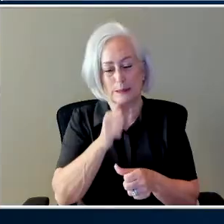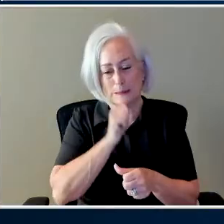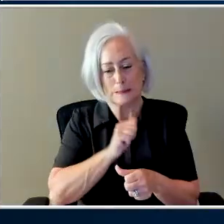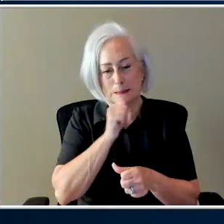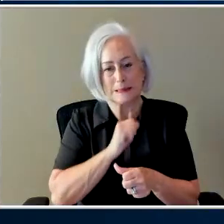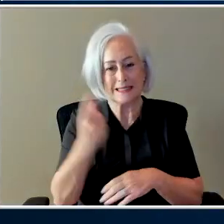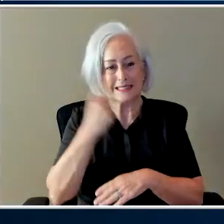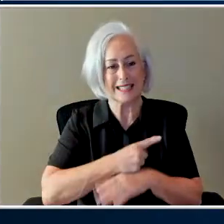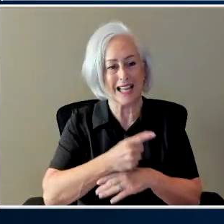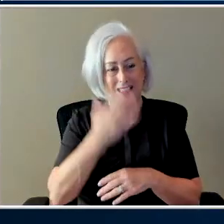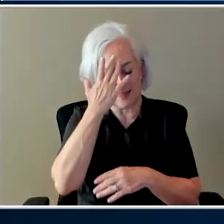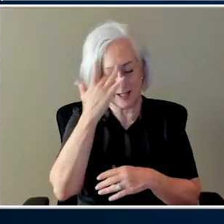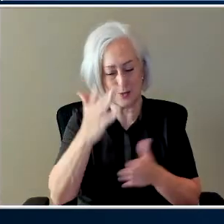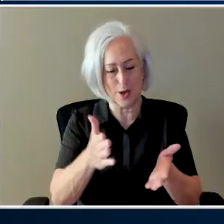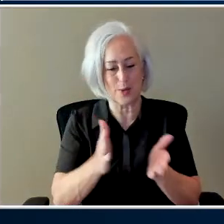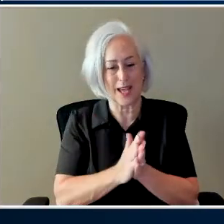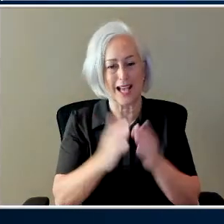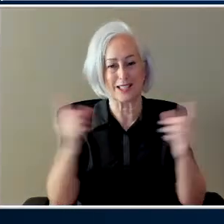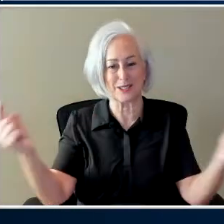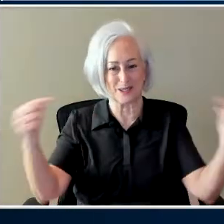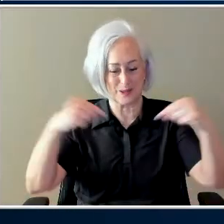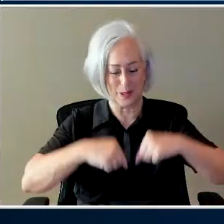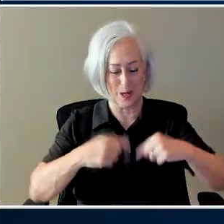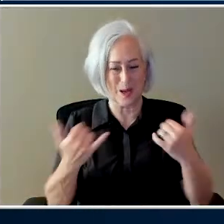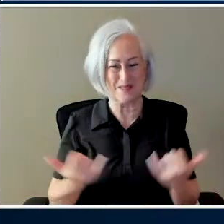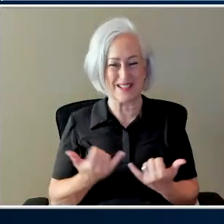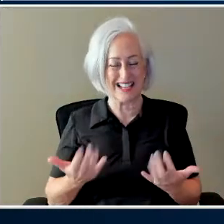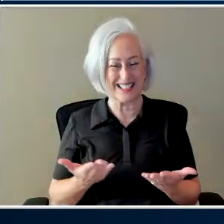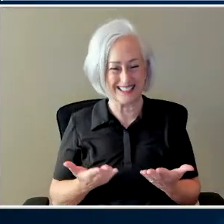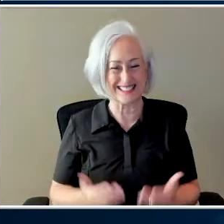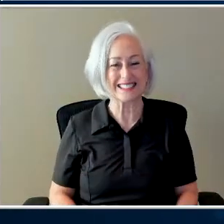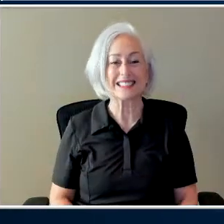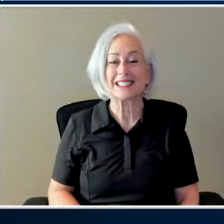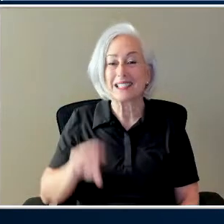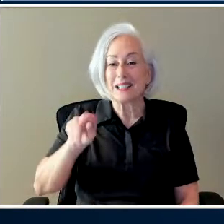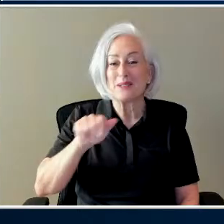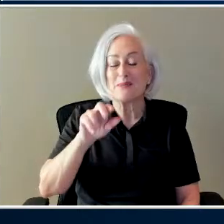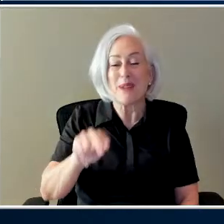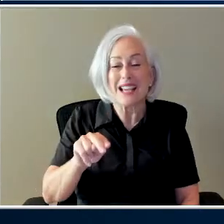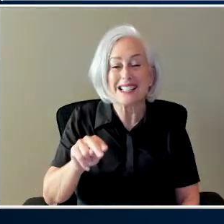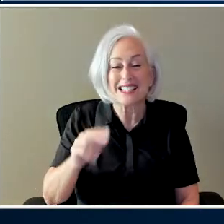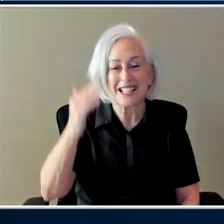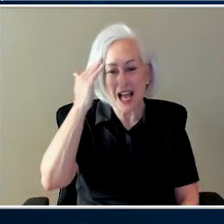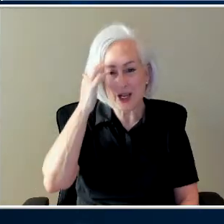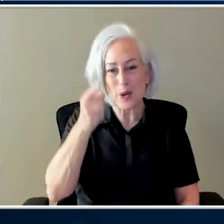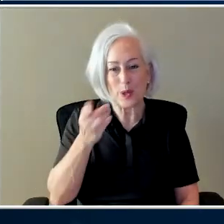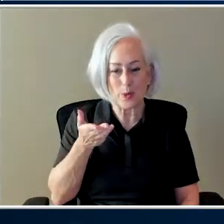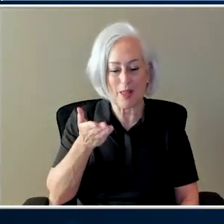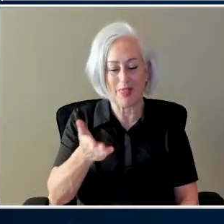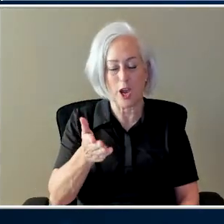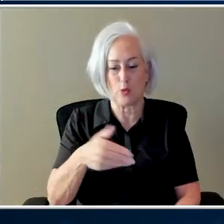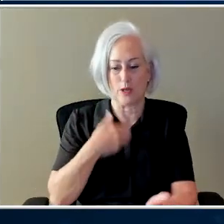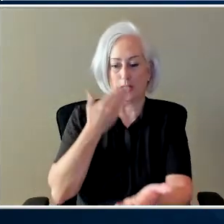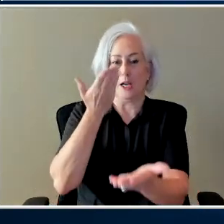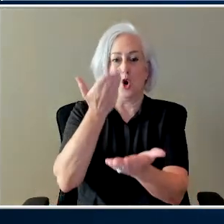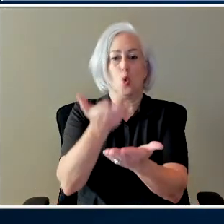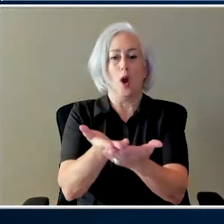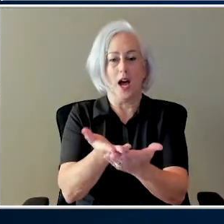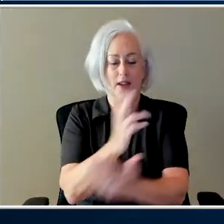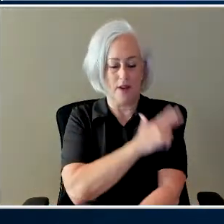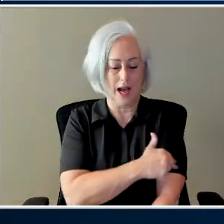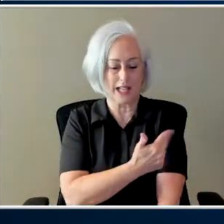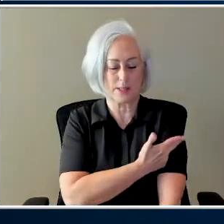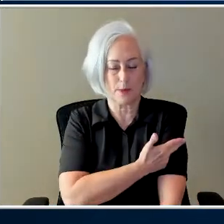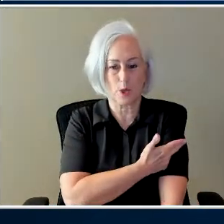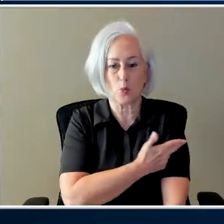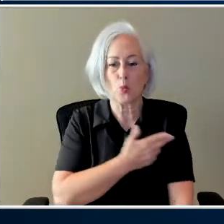And Mason. Yeah, that's why I said Abby and Mason. They Well, were. yeah, and Mason, I know you were there when he was admitted, and then what is that like when you admit